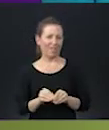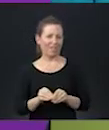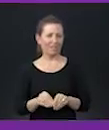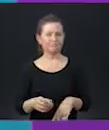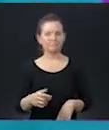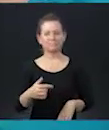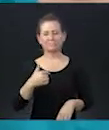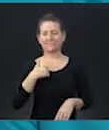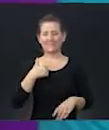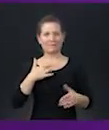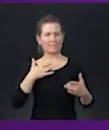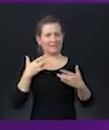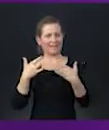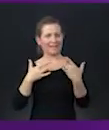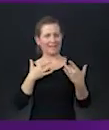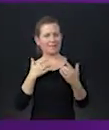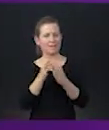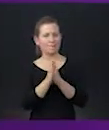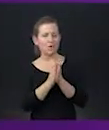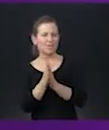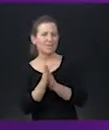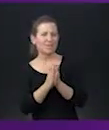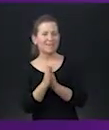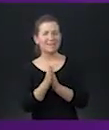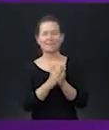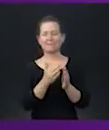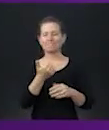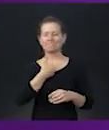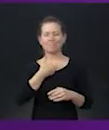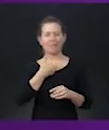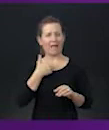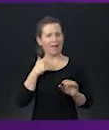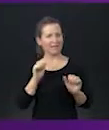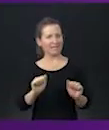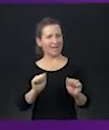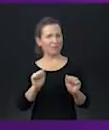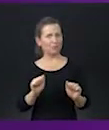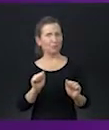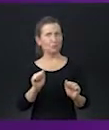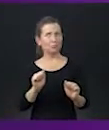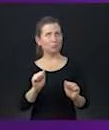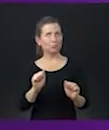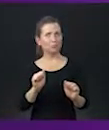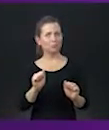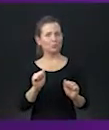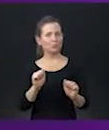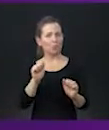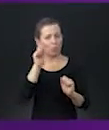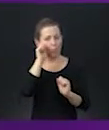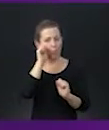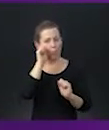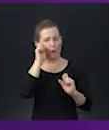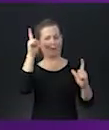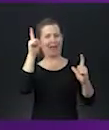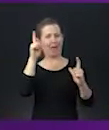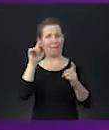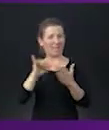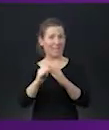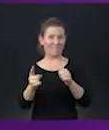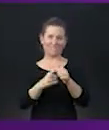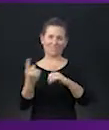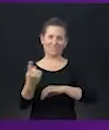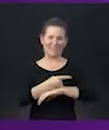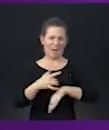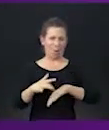overall. I'm excited. I was motivated. I was able to